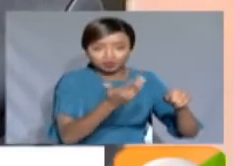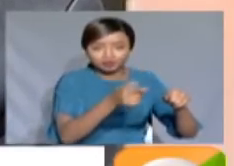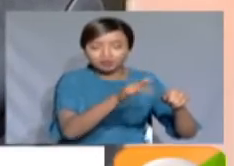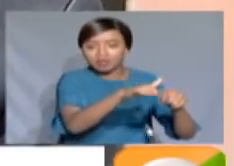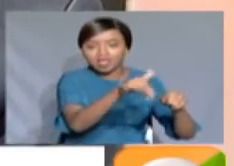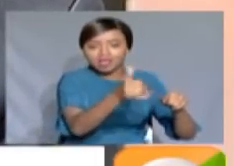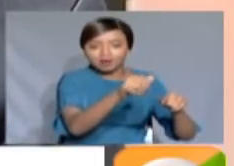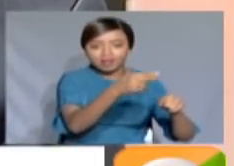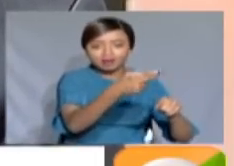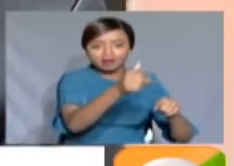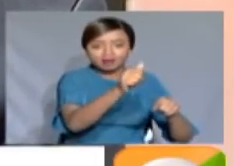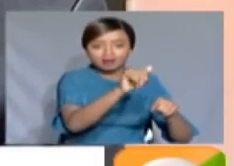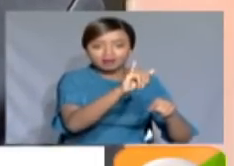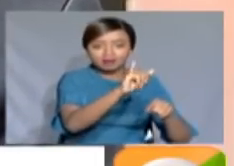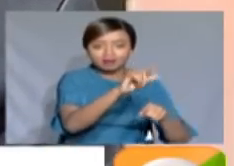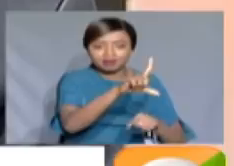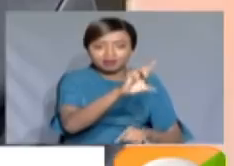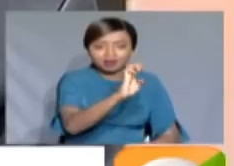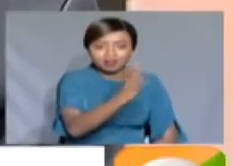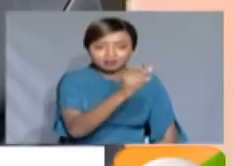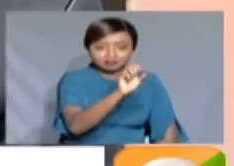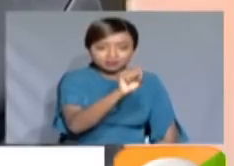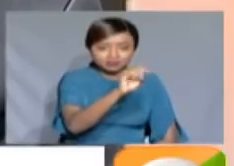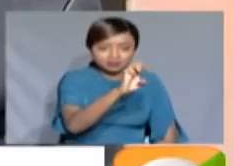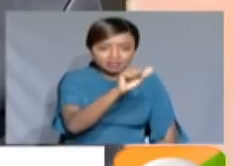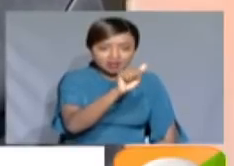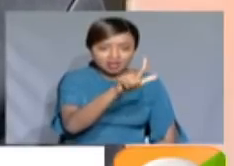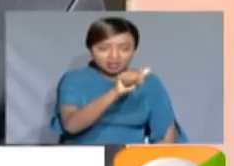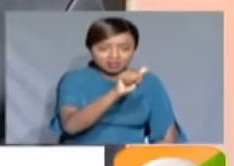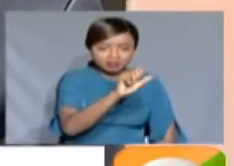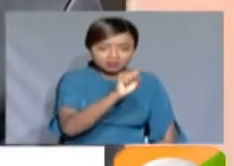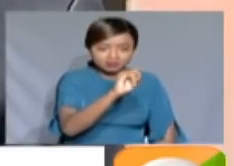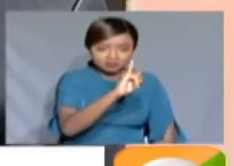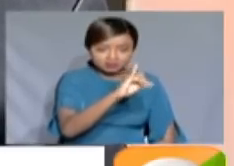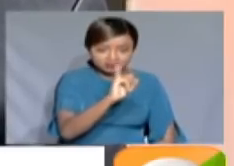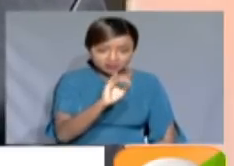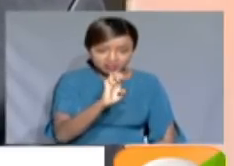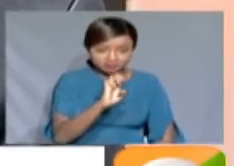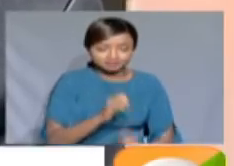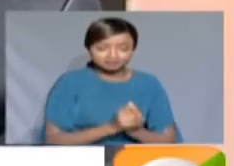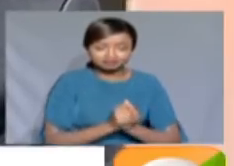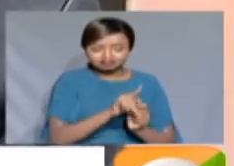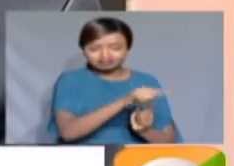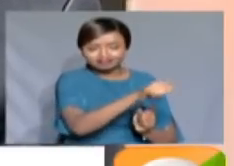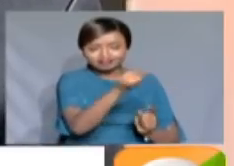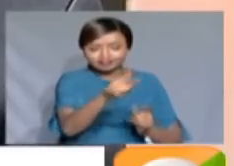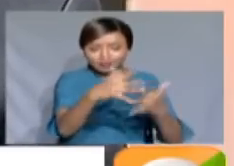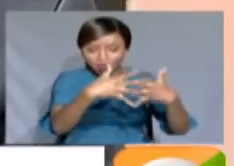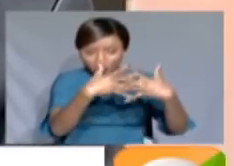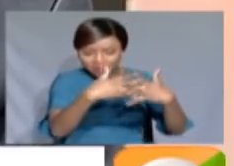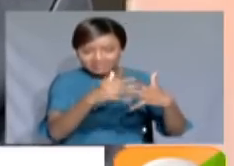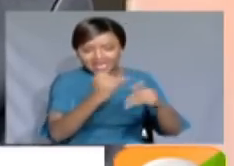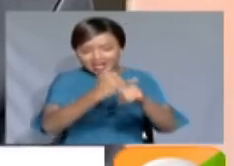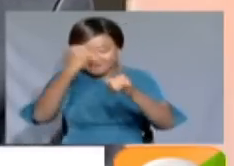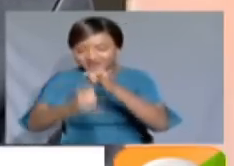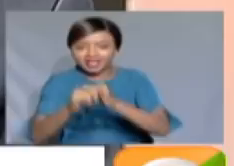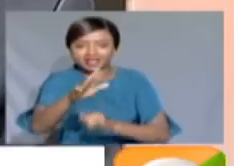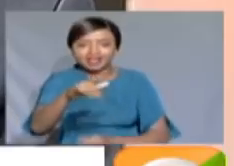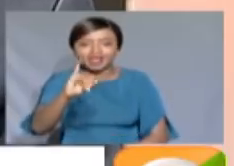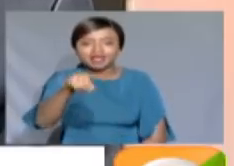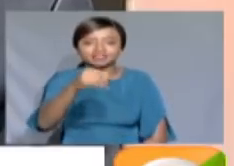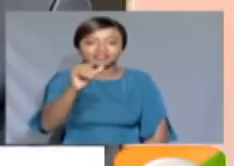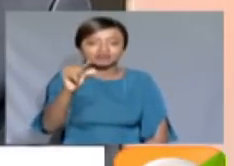we have another one at Museum Hill. Then at Westlands, and finally at James Gichuru. They are all 10.